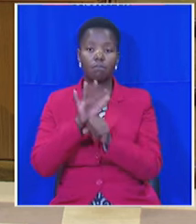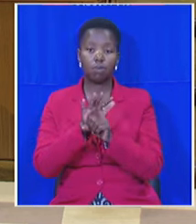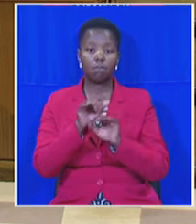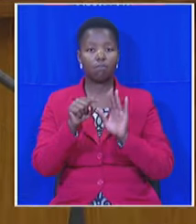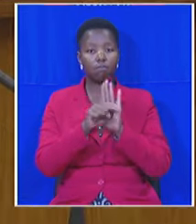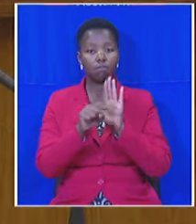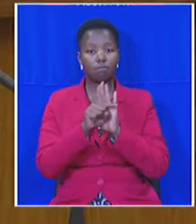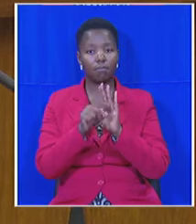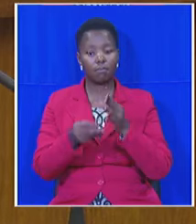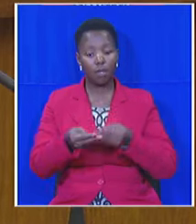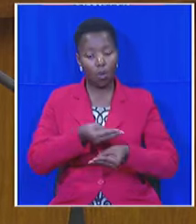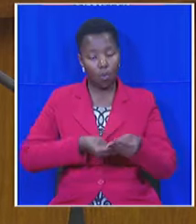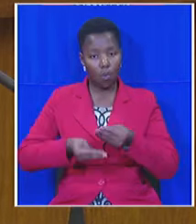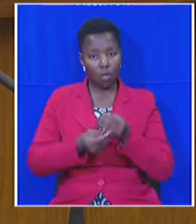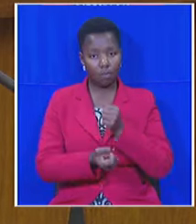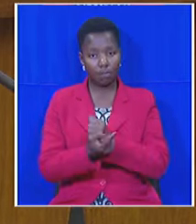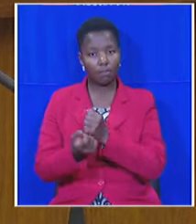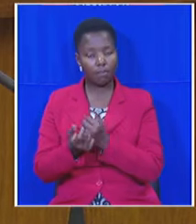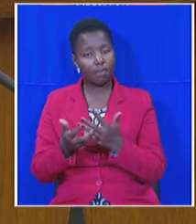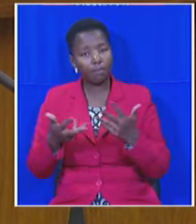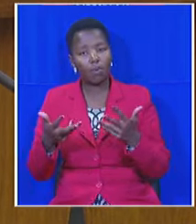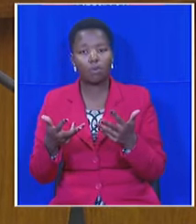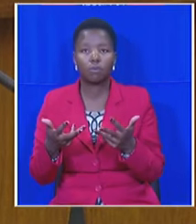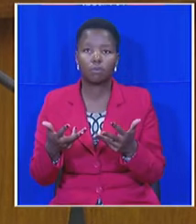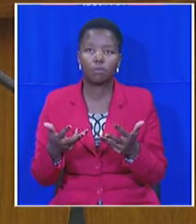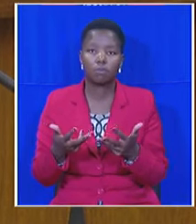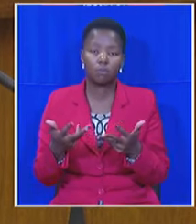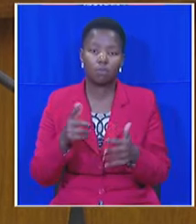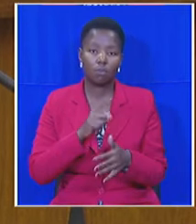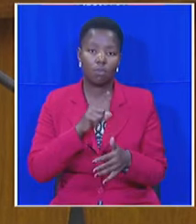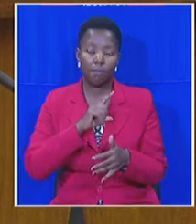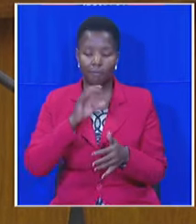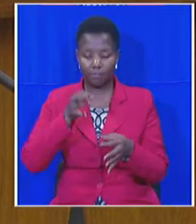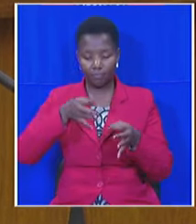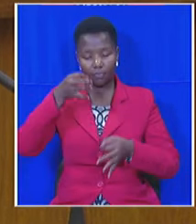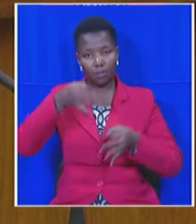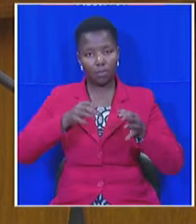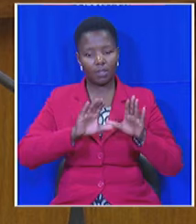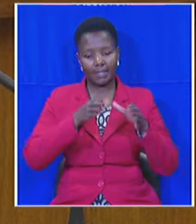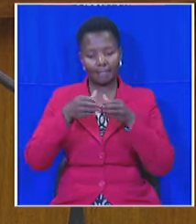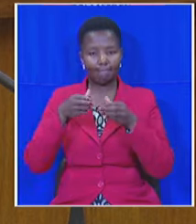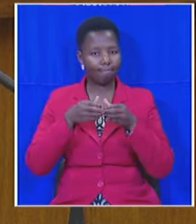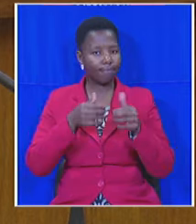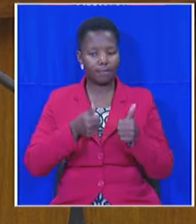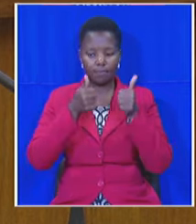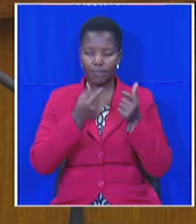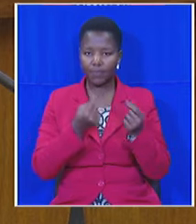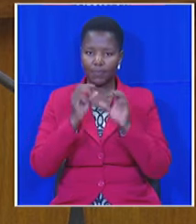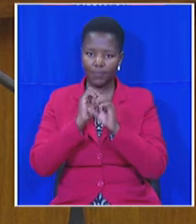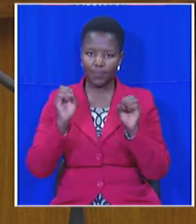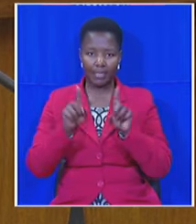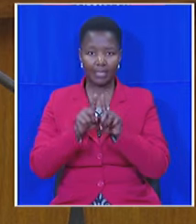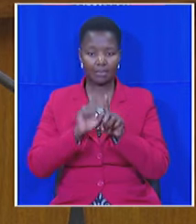corruption, specifically in the light of the failure of the political leadership of both the department and of the country to